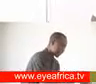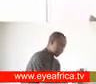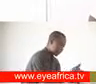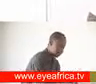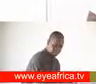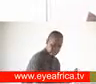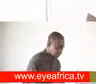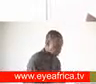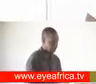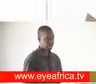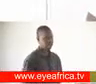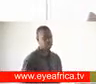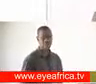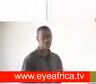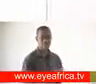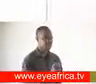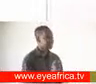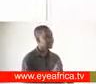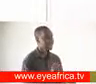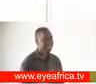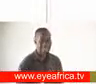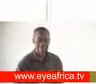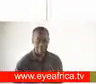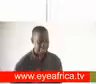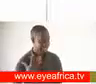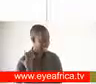So there should not be pleasantries.